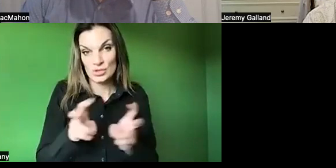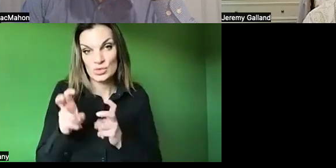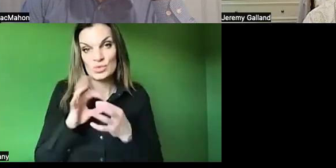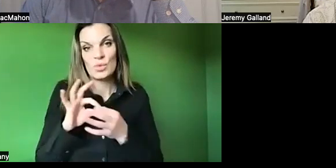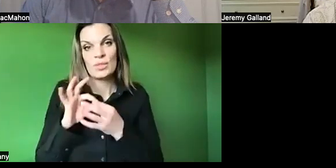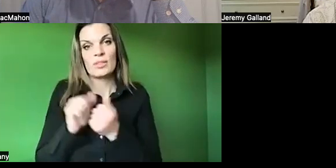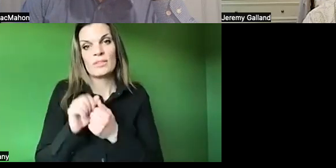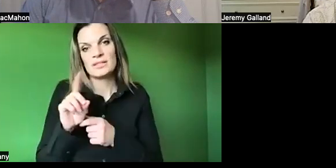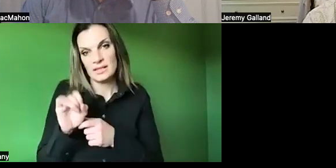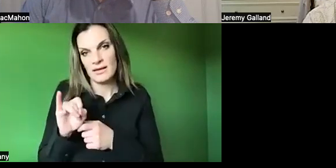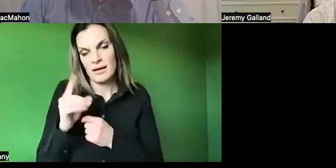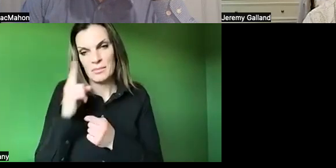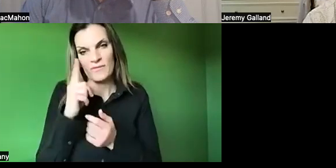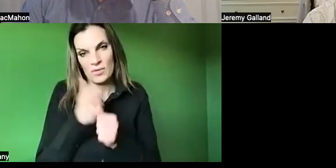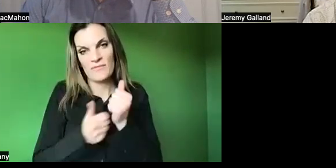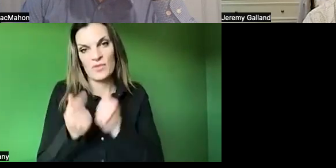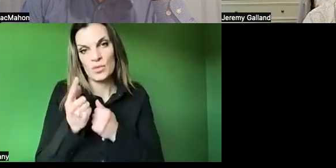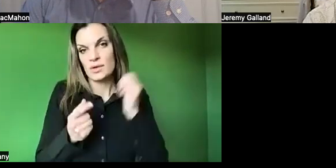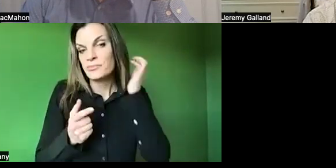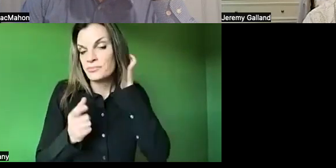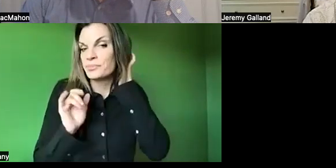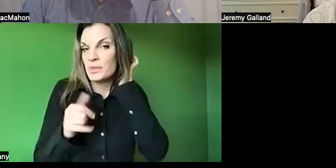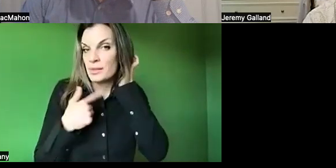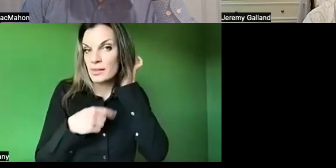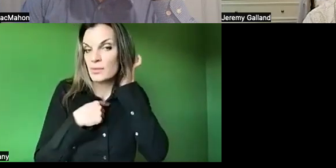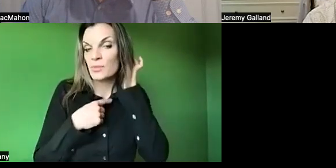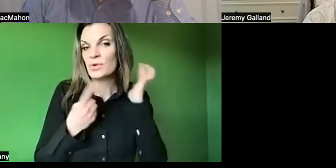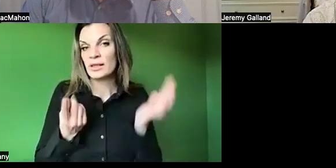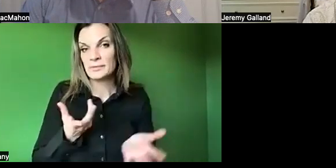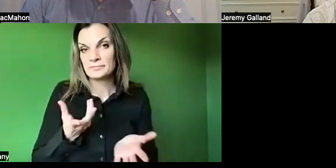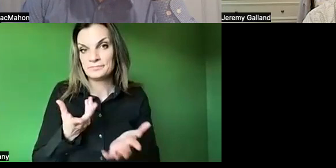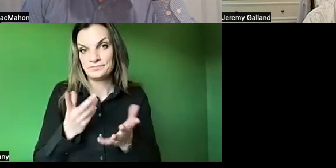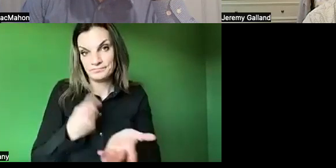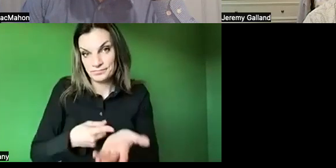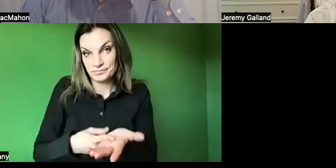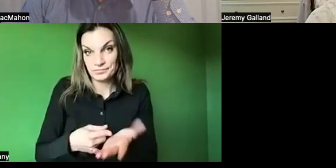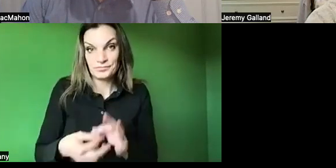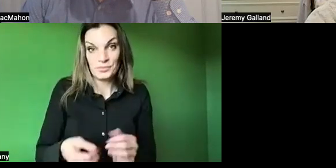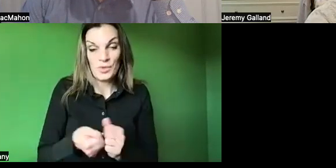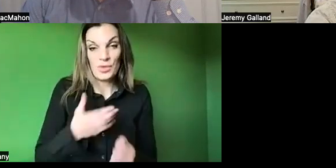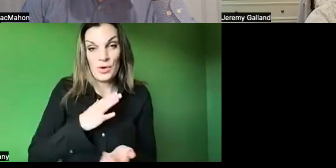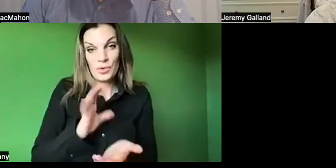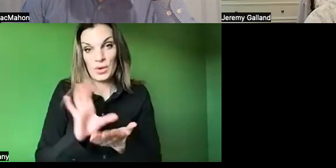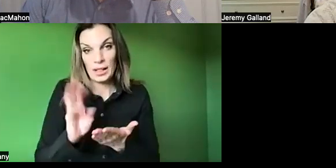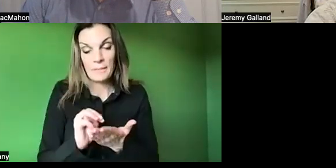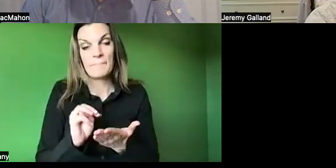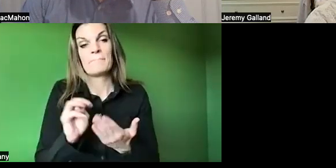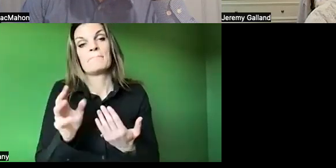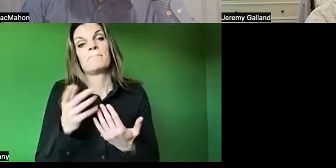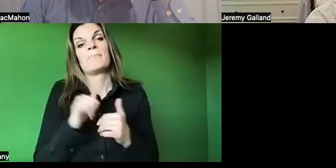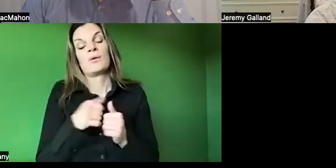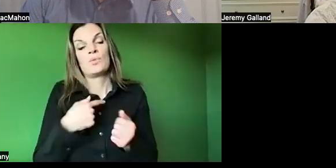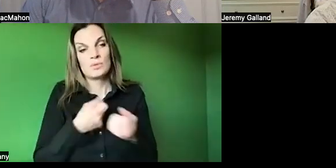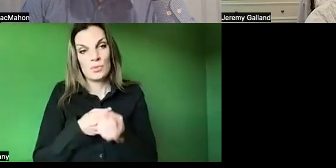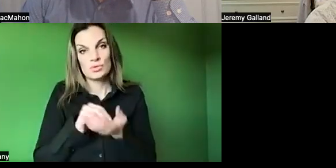DEI, but for everybody, and that we talk about it in terms of our curriculum, how we support students